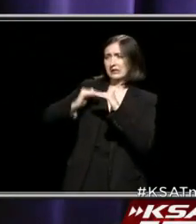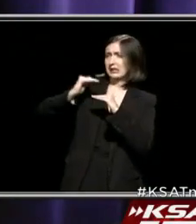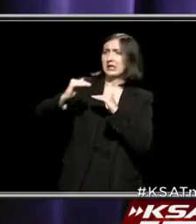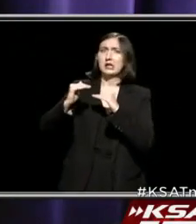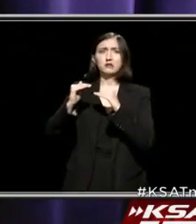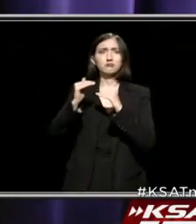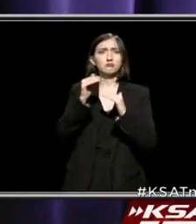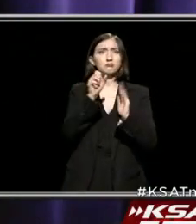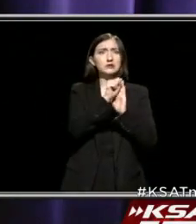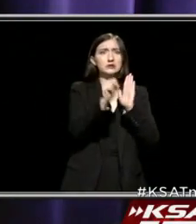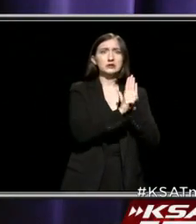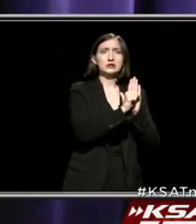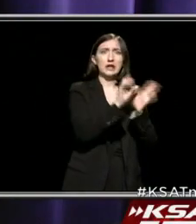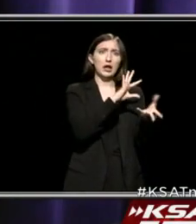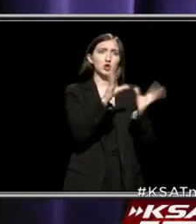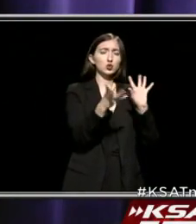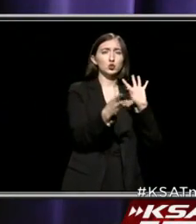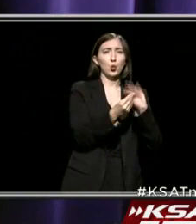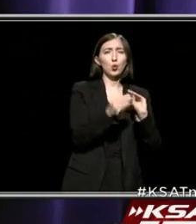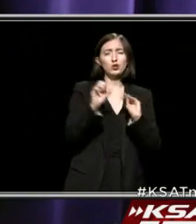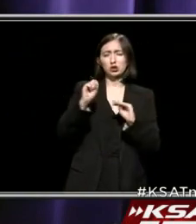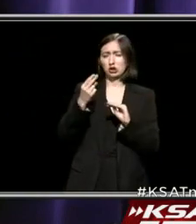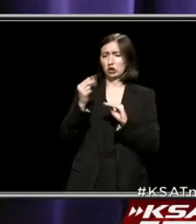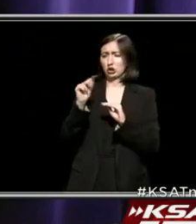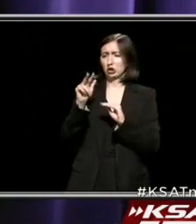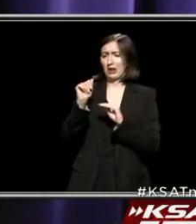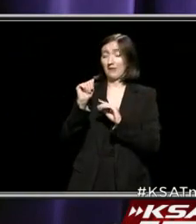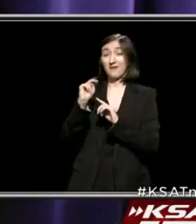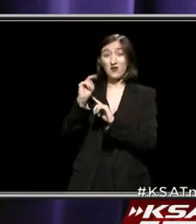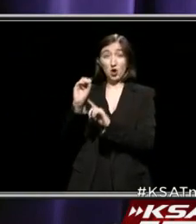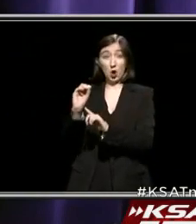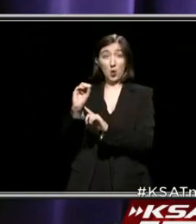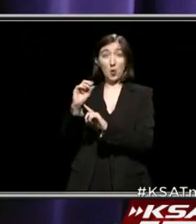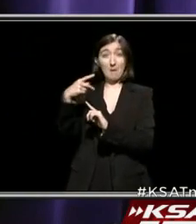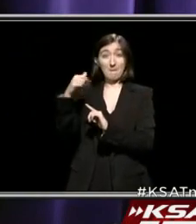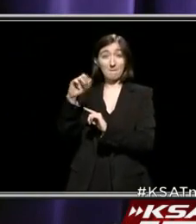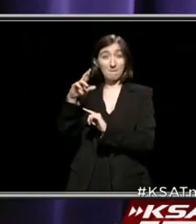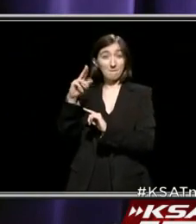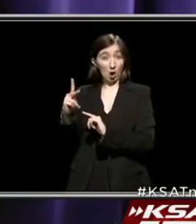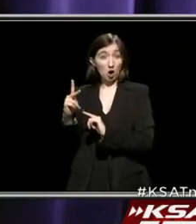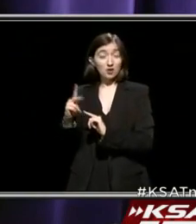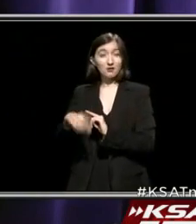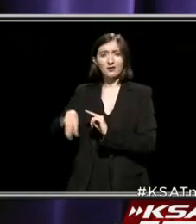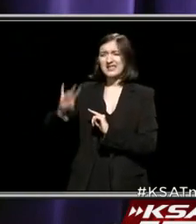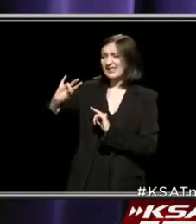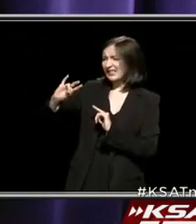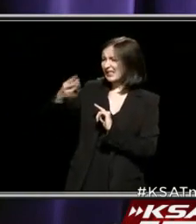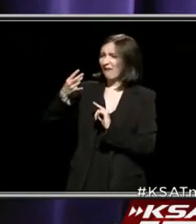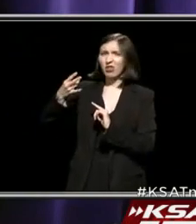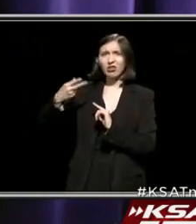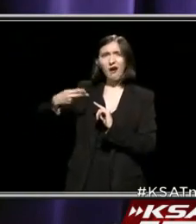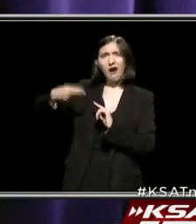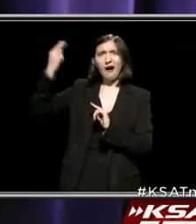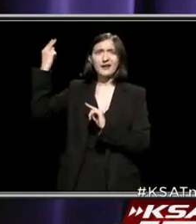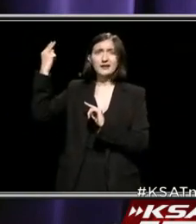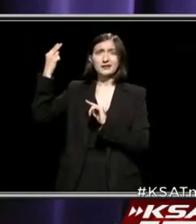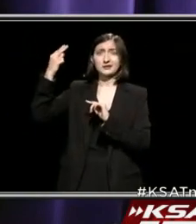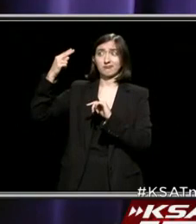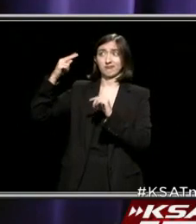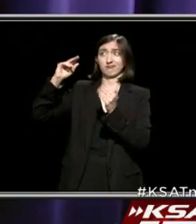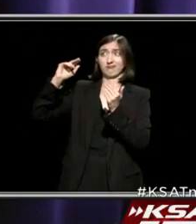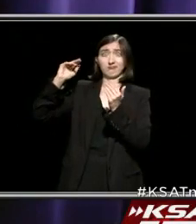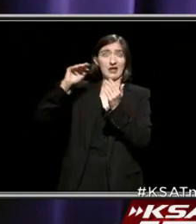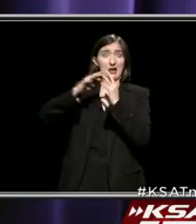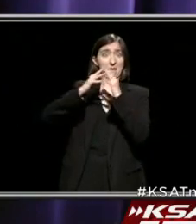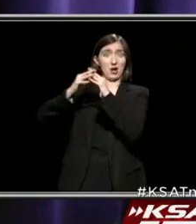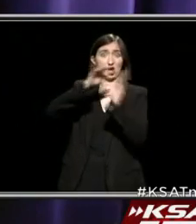of Chavano Park under Mayor Robert Werner had the seventh highest response in the nation. So we all should keep up